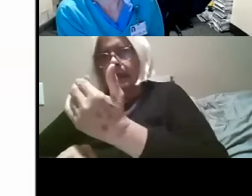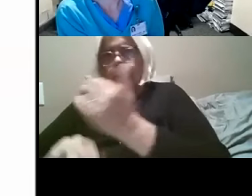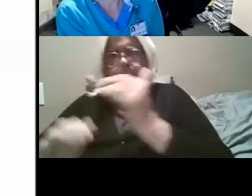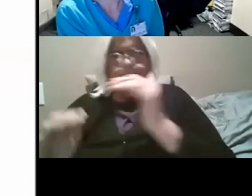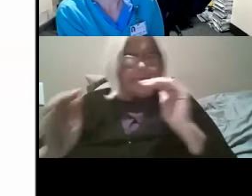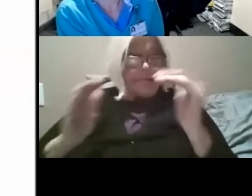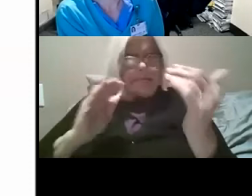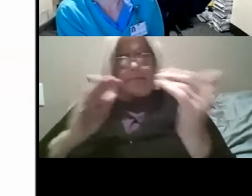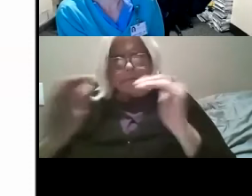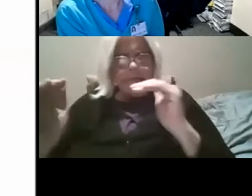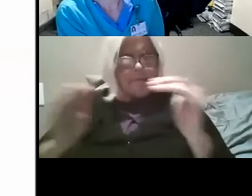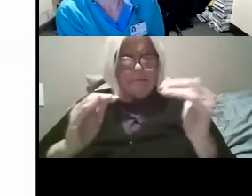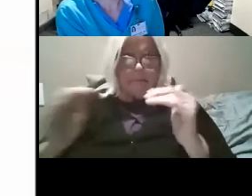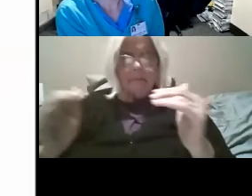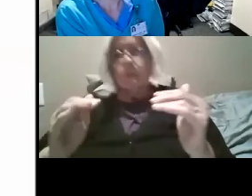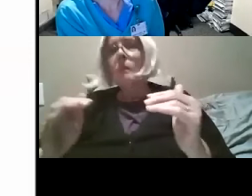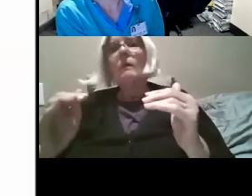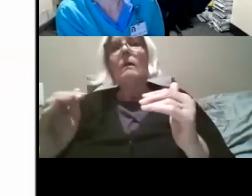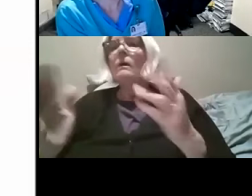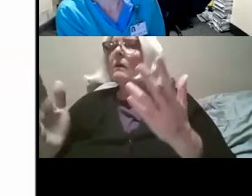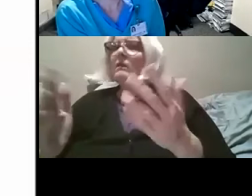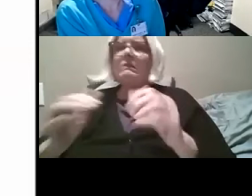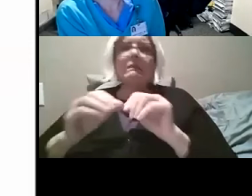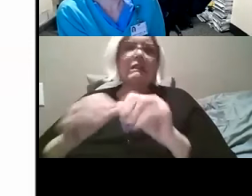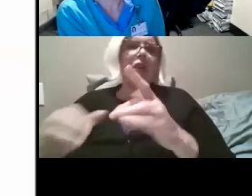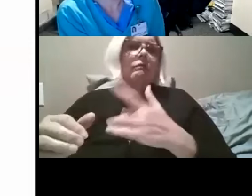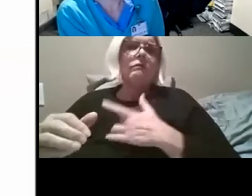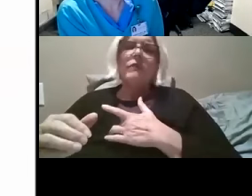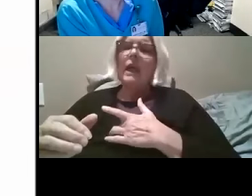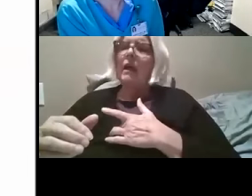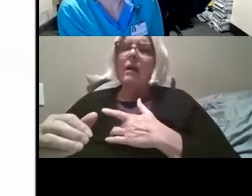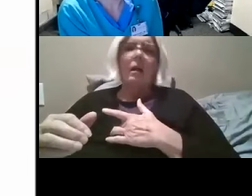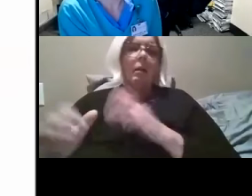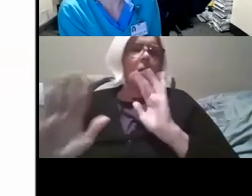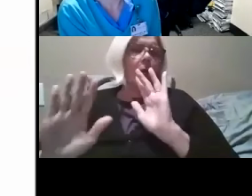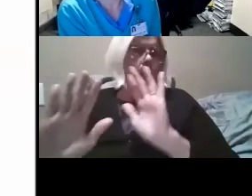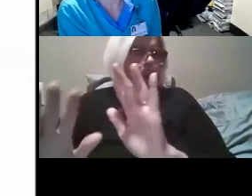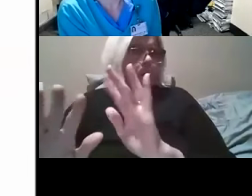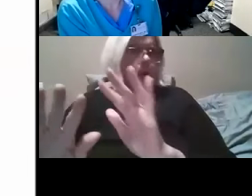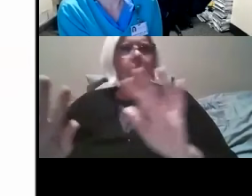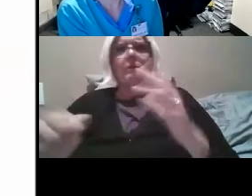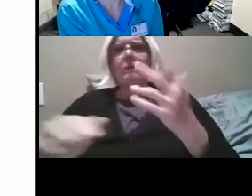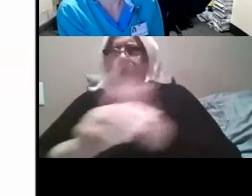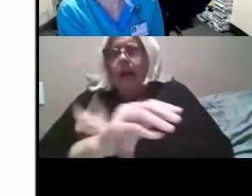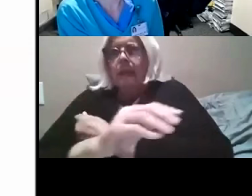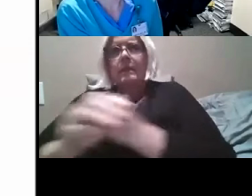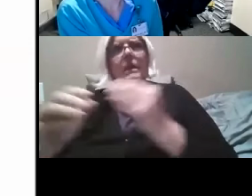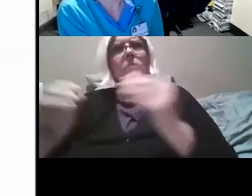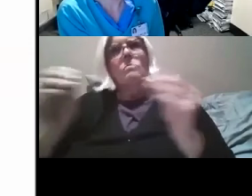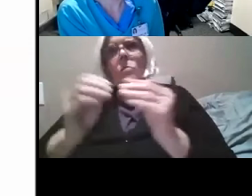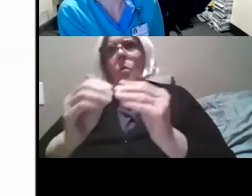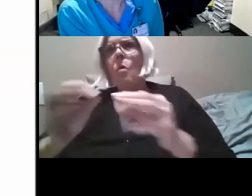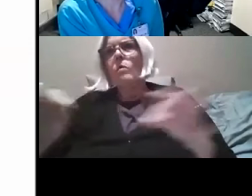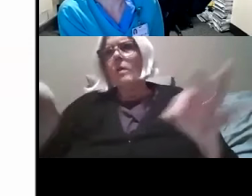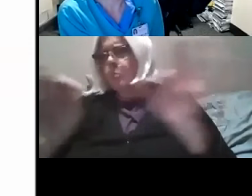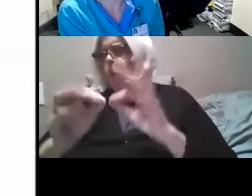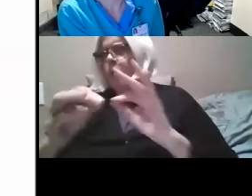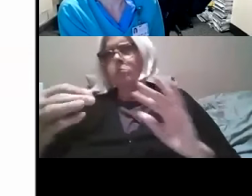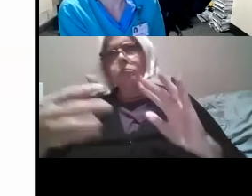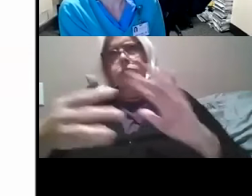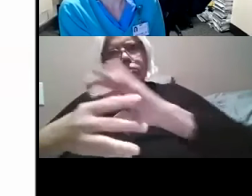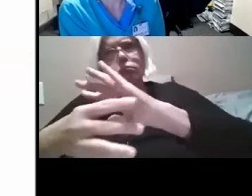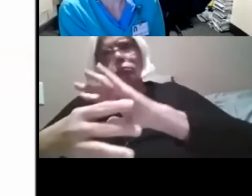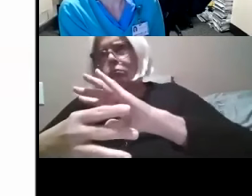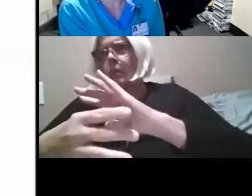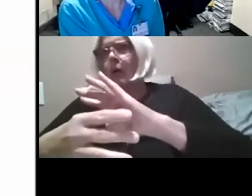that the benefits of this vaccine far outweigh the risks, and that this was the appropriate thing to do for kids, not for